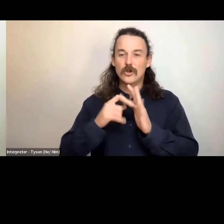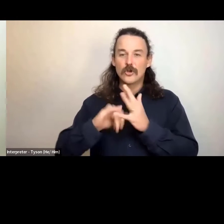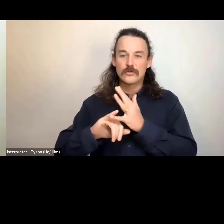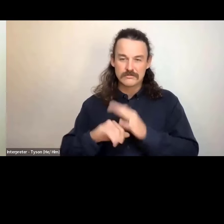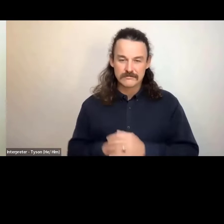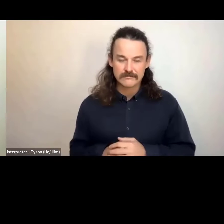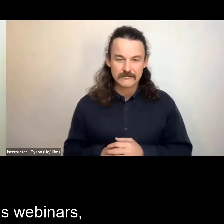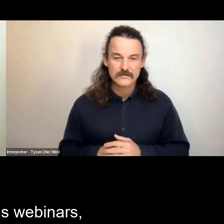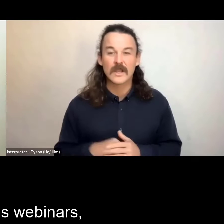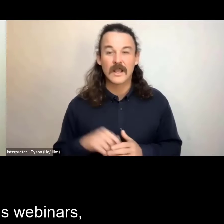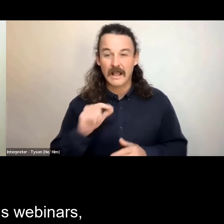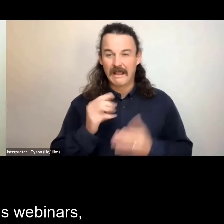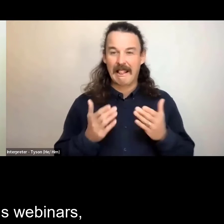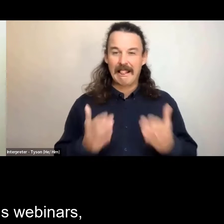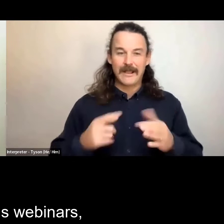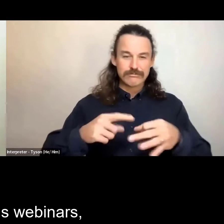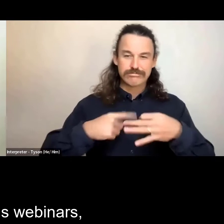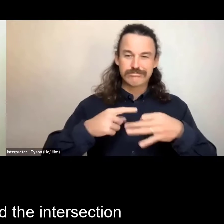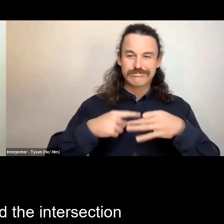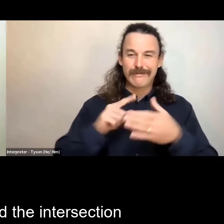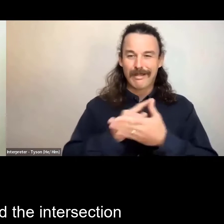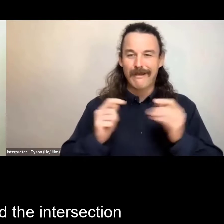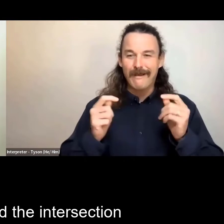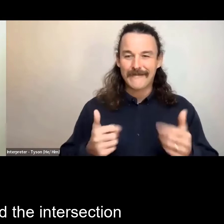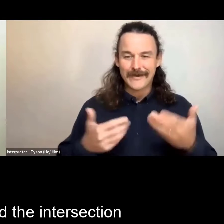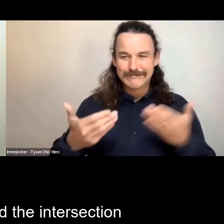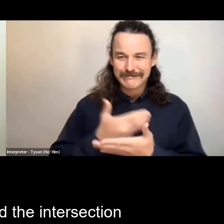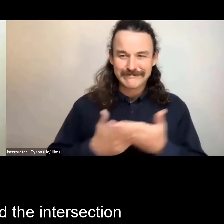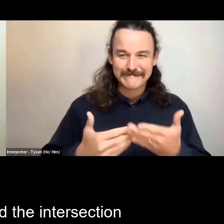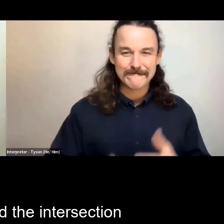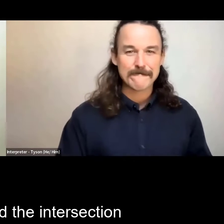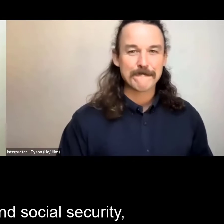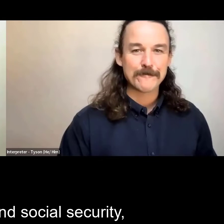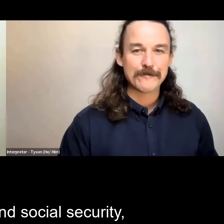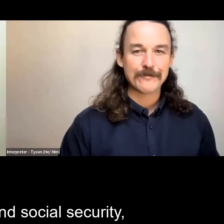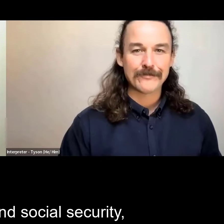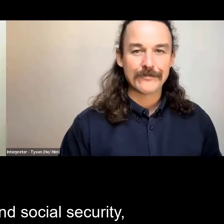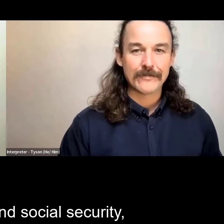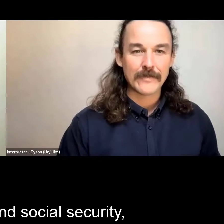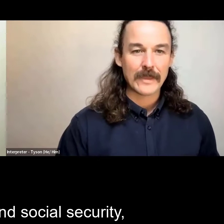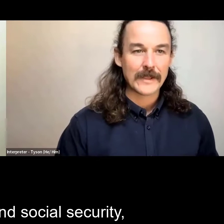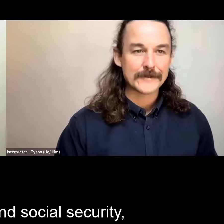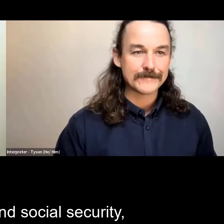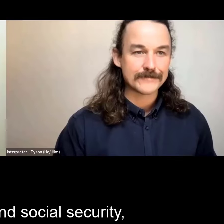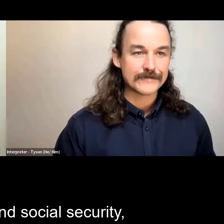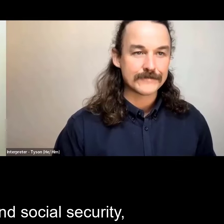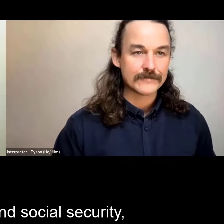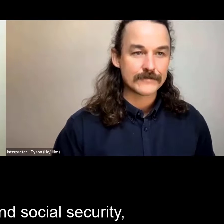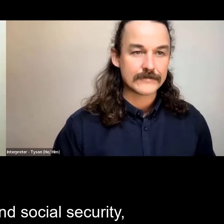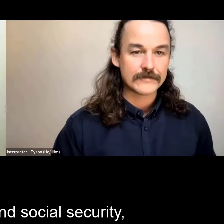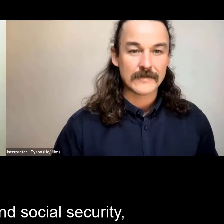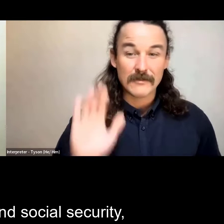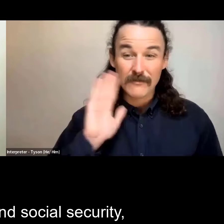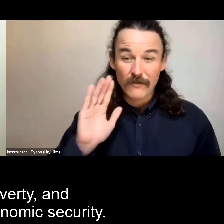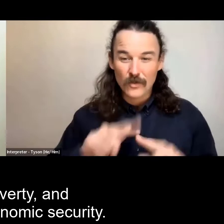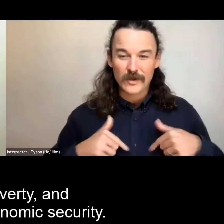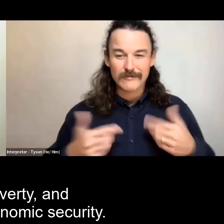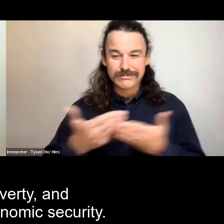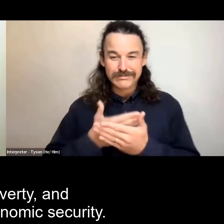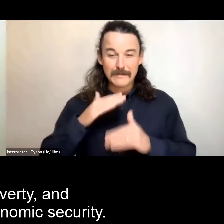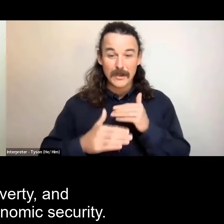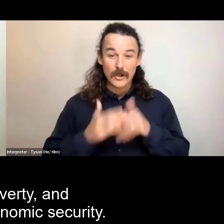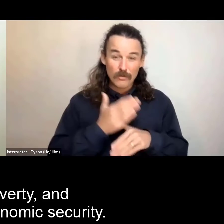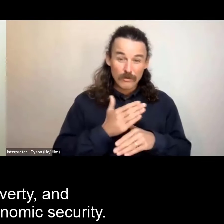discussion. In previous webinars, we've discussed the intersection of work, care and social security,